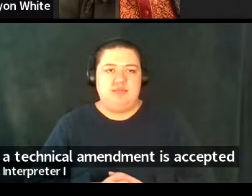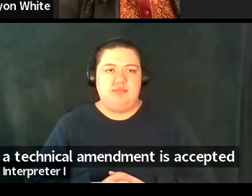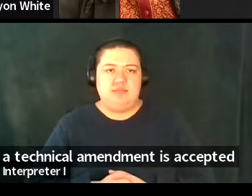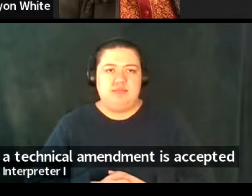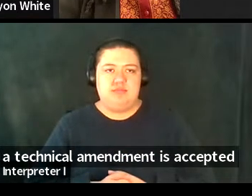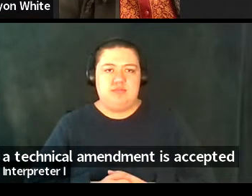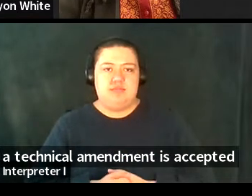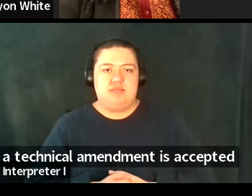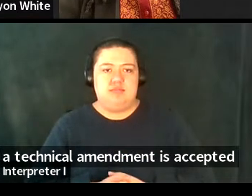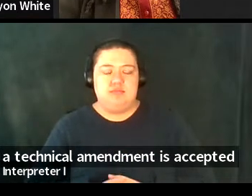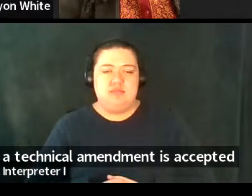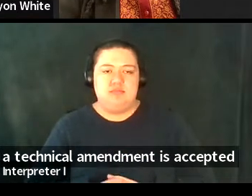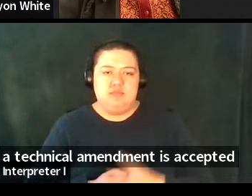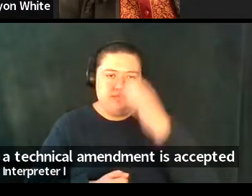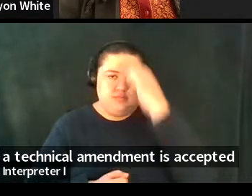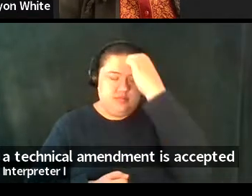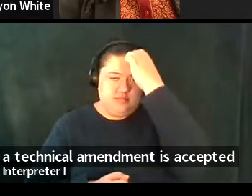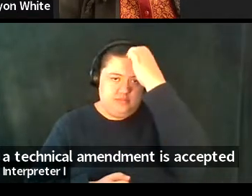Further